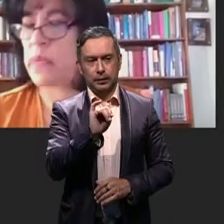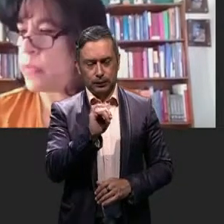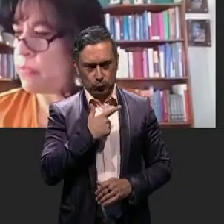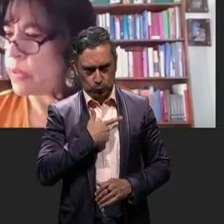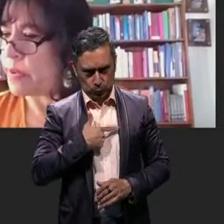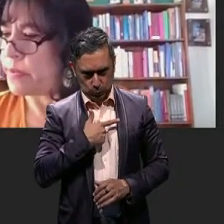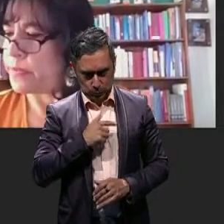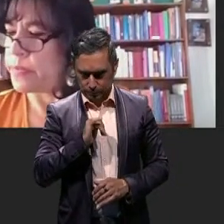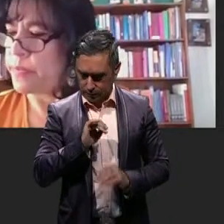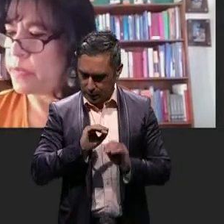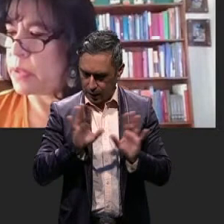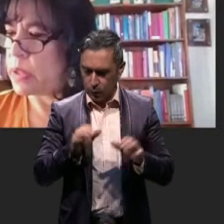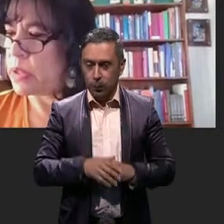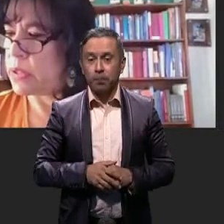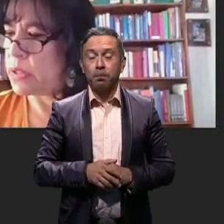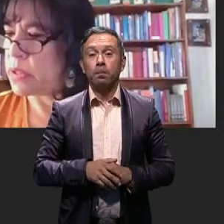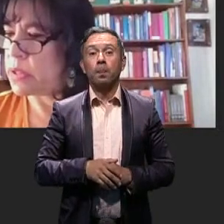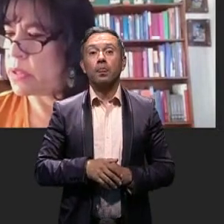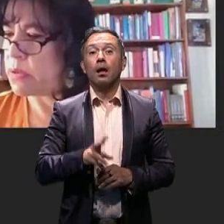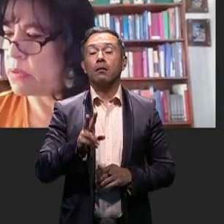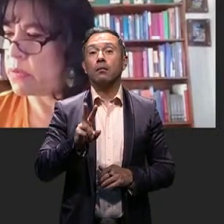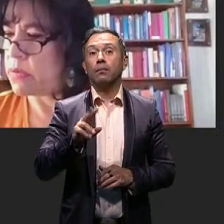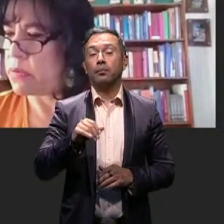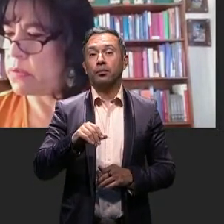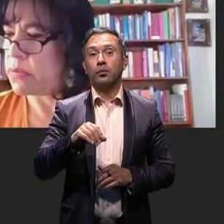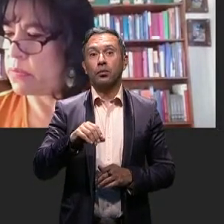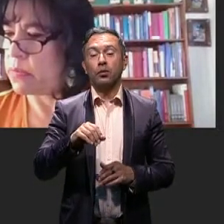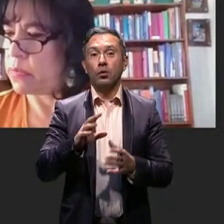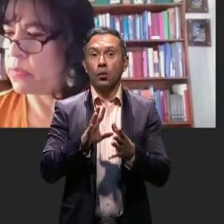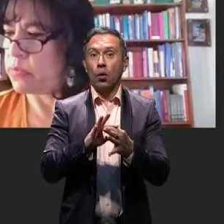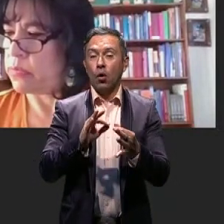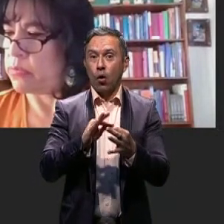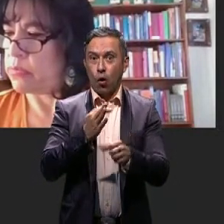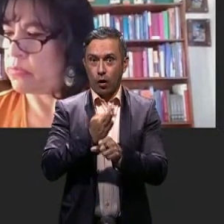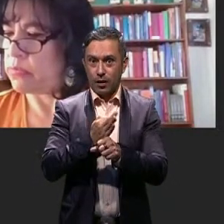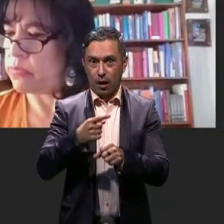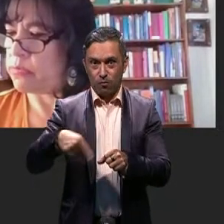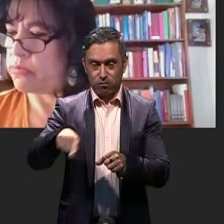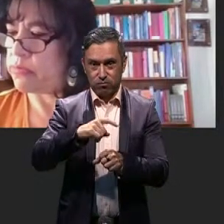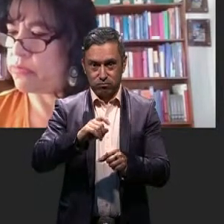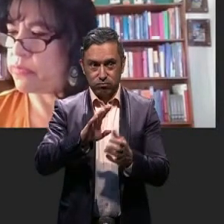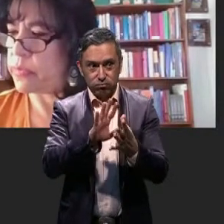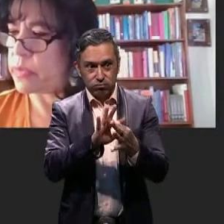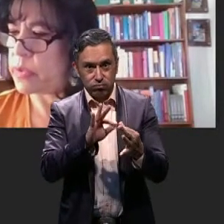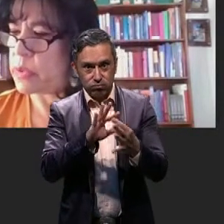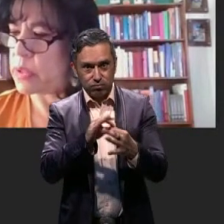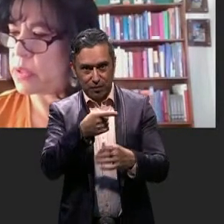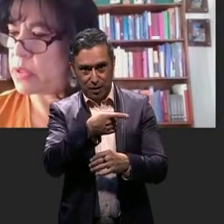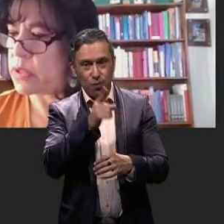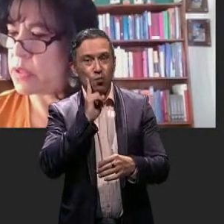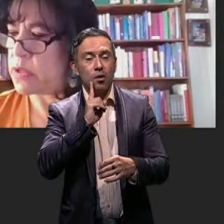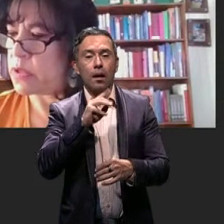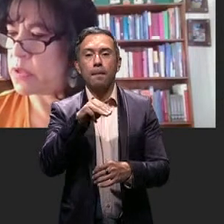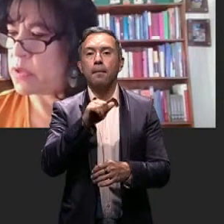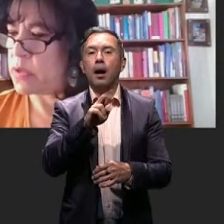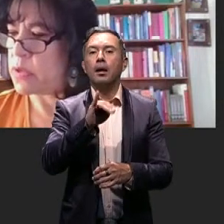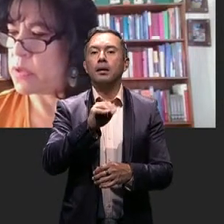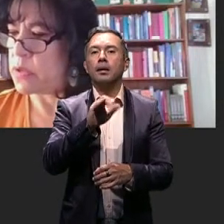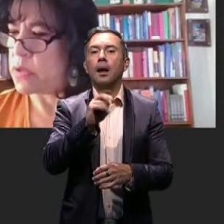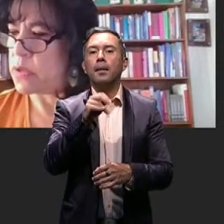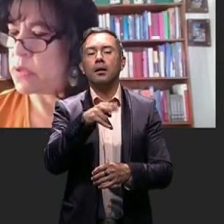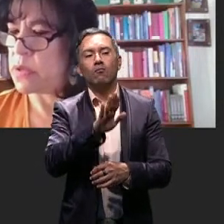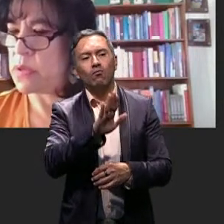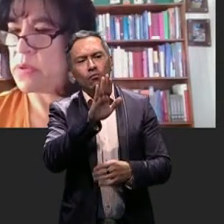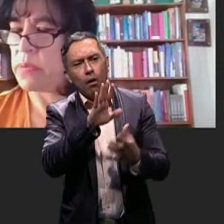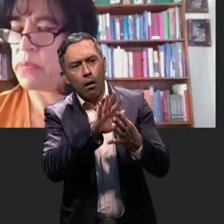Thank you very much, Katia. I think that everything that has been mentioned is so important. We began with